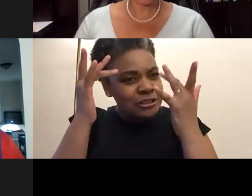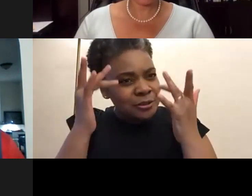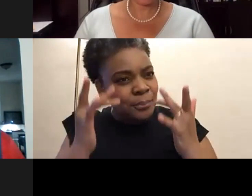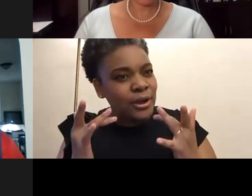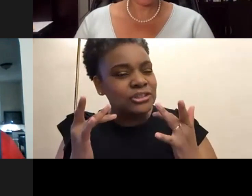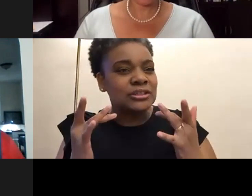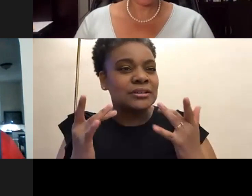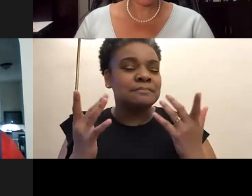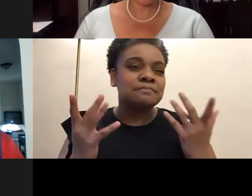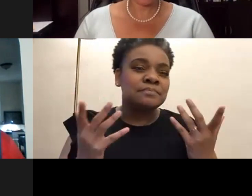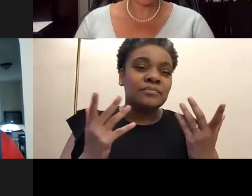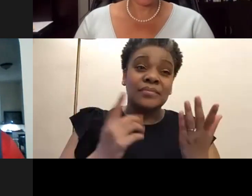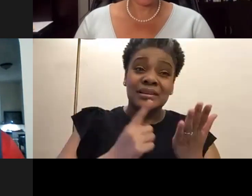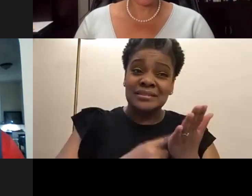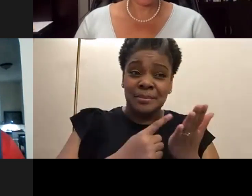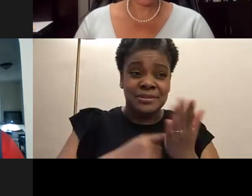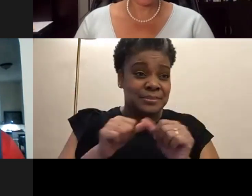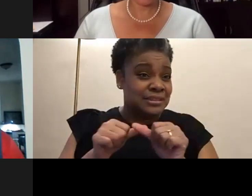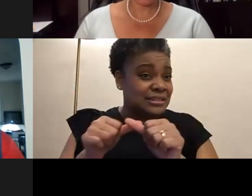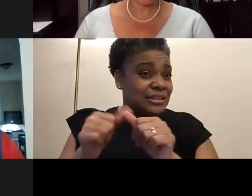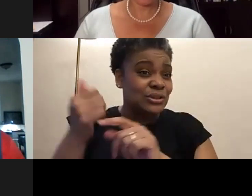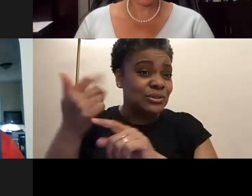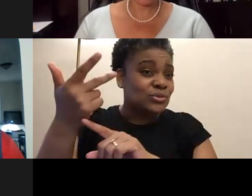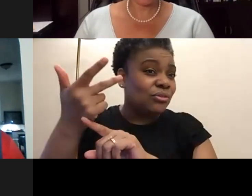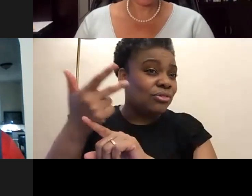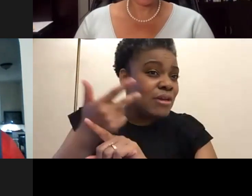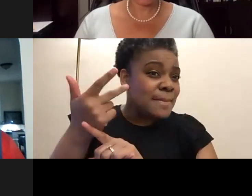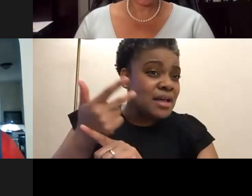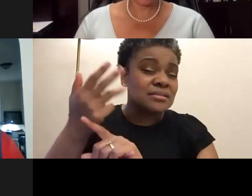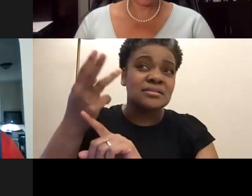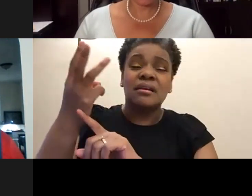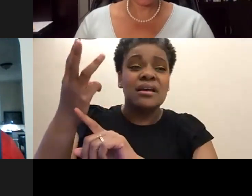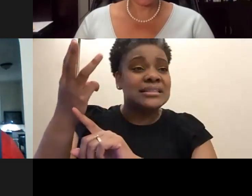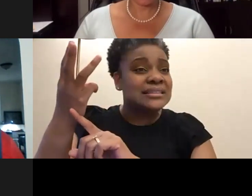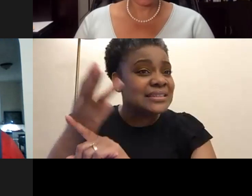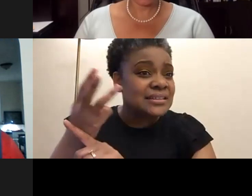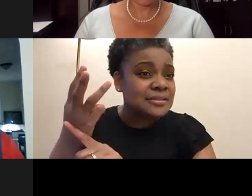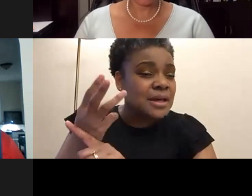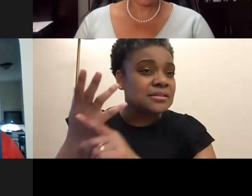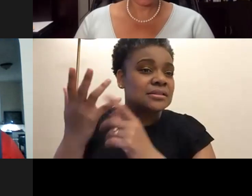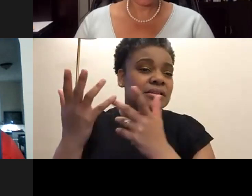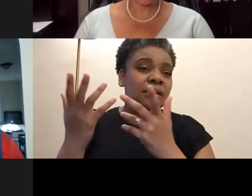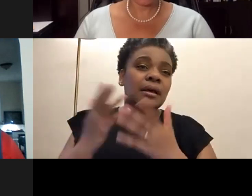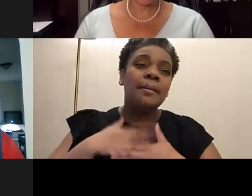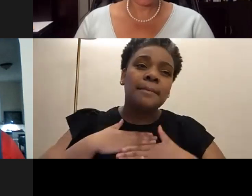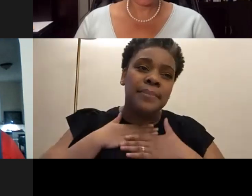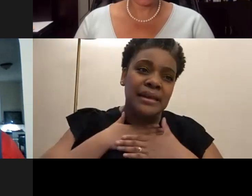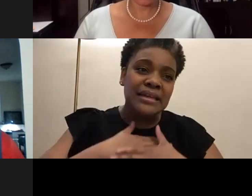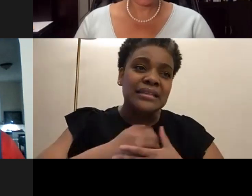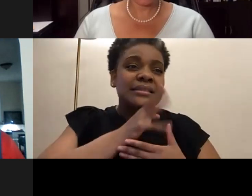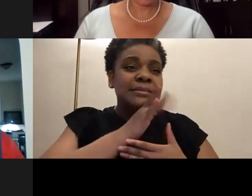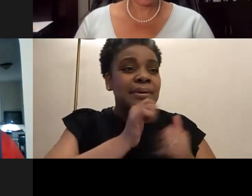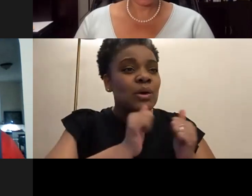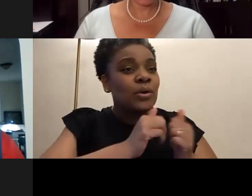for sometimes 3 months, sometimes it goes up to 6 months. But again, please speak to your doctor. Please